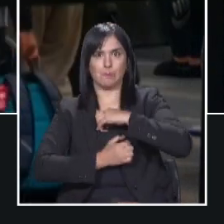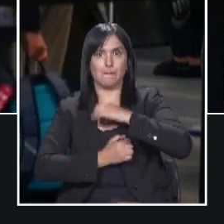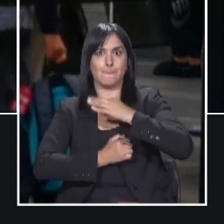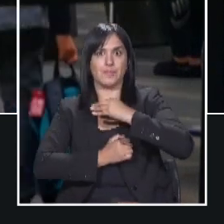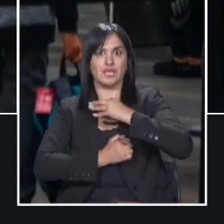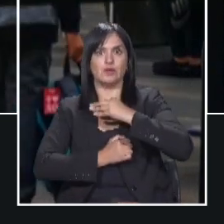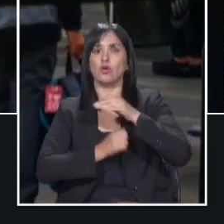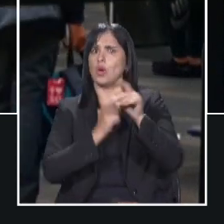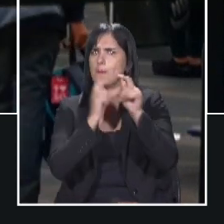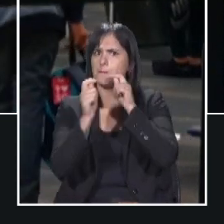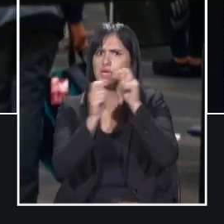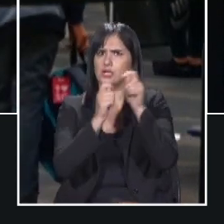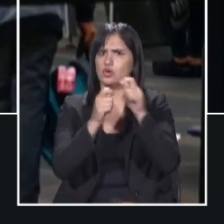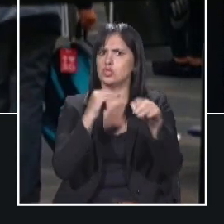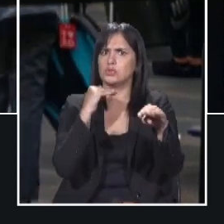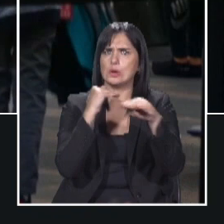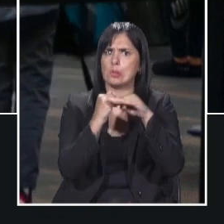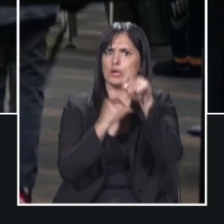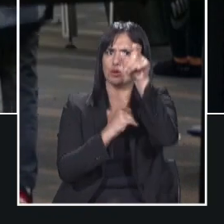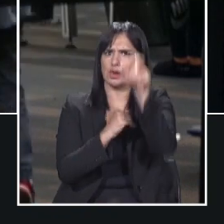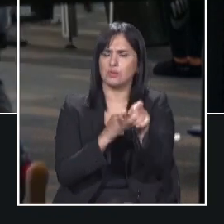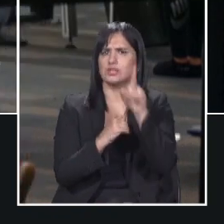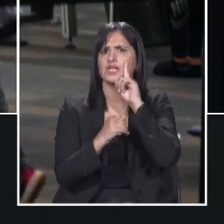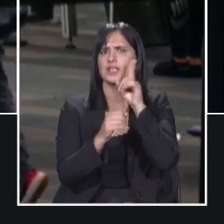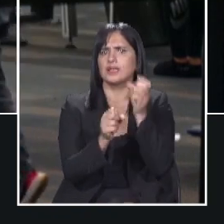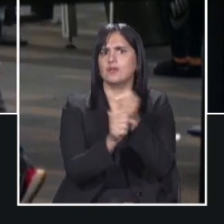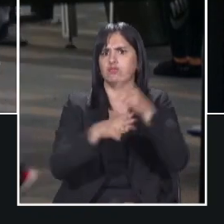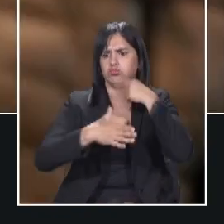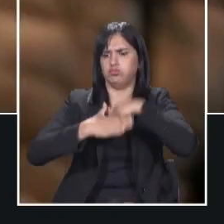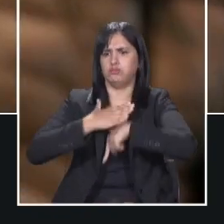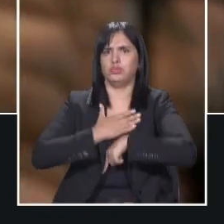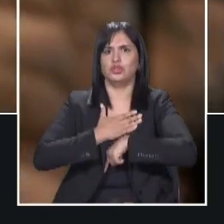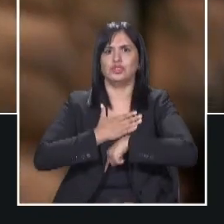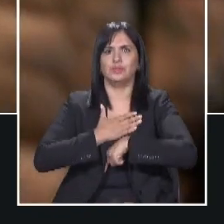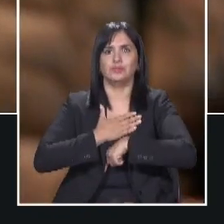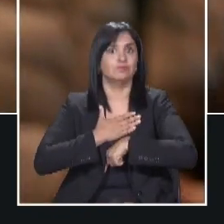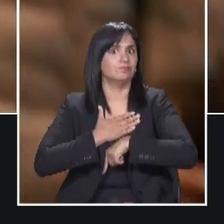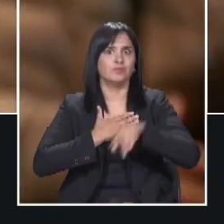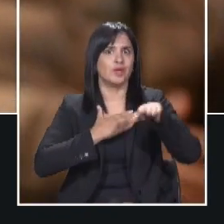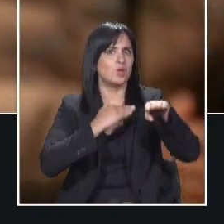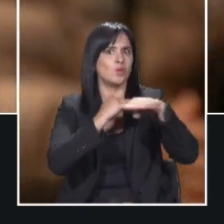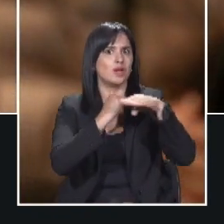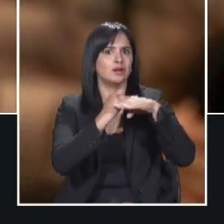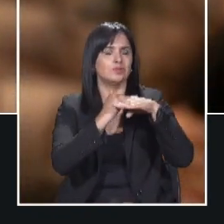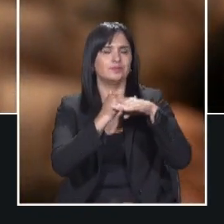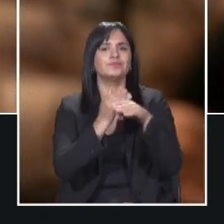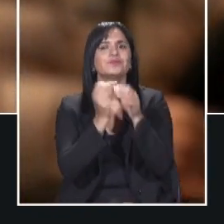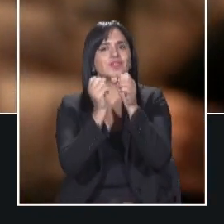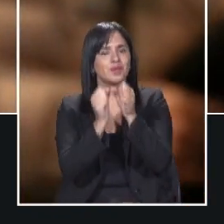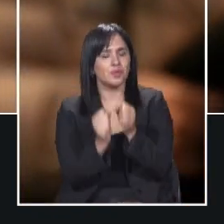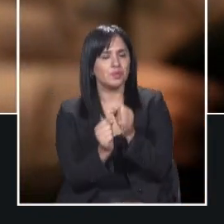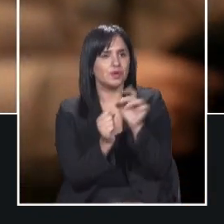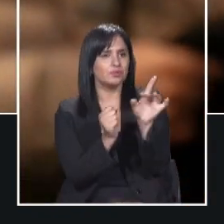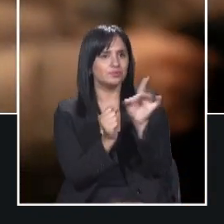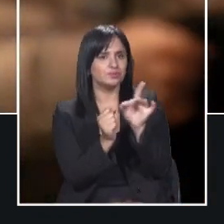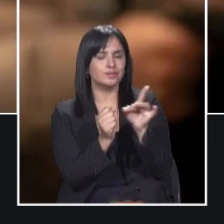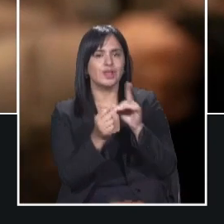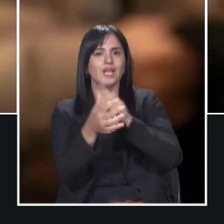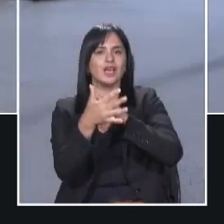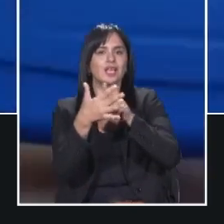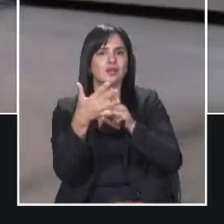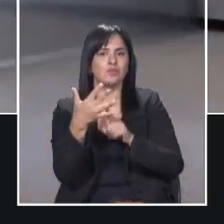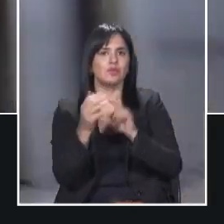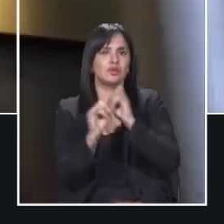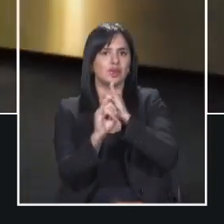carrying explosives on themselves. So we can also screen for that. There are multiple ways we can use that technology, either at the check-in